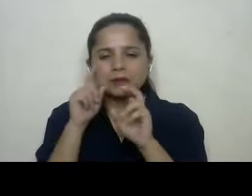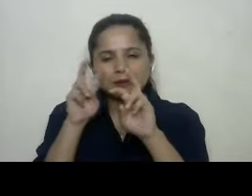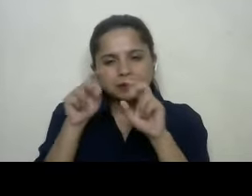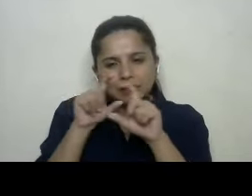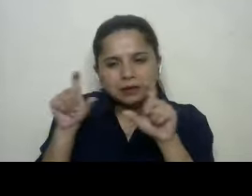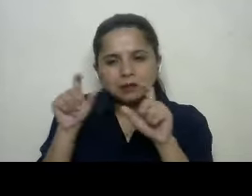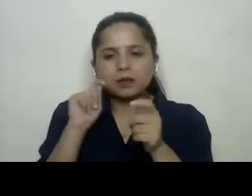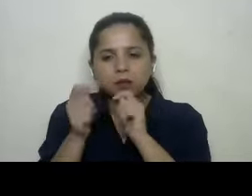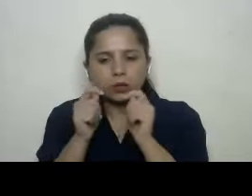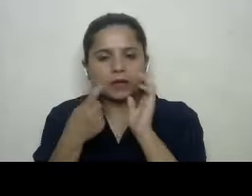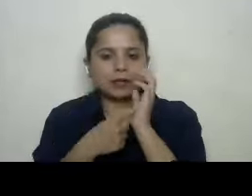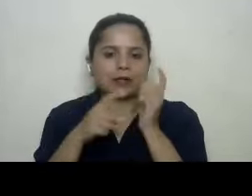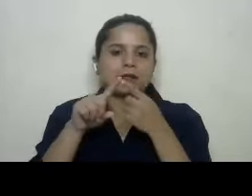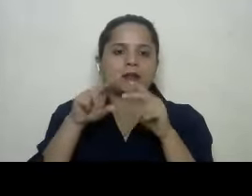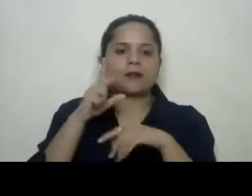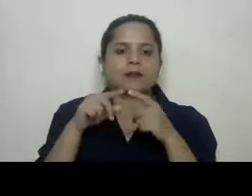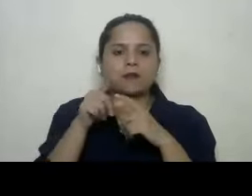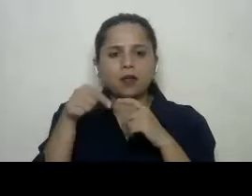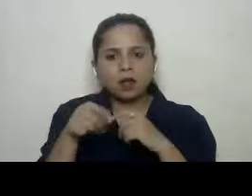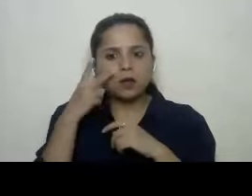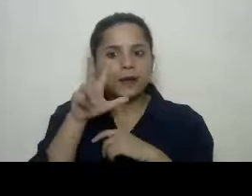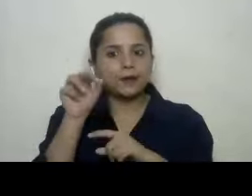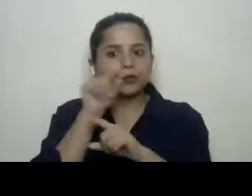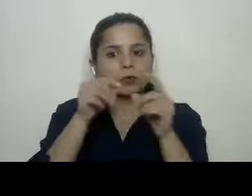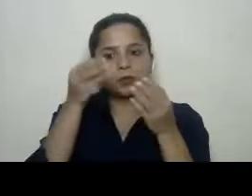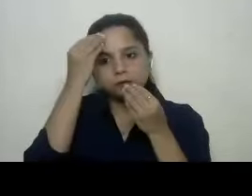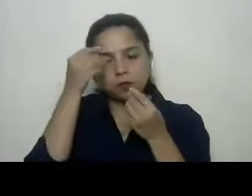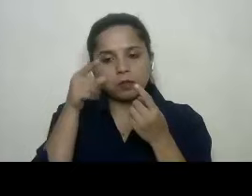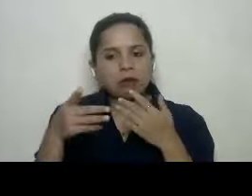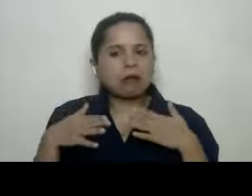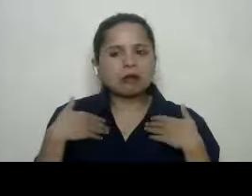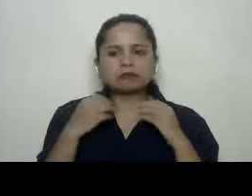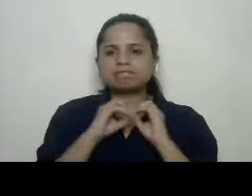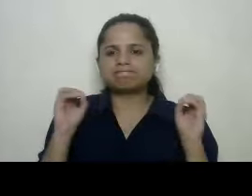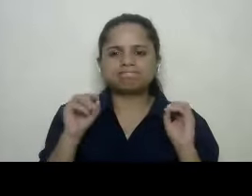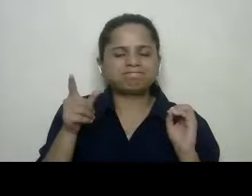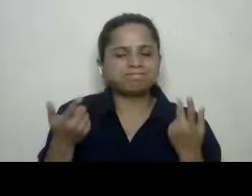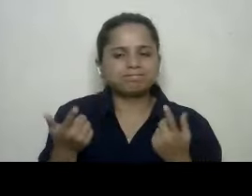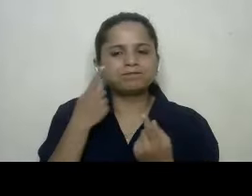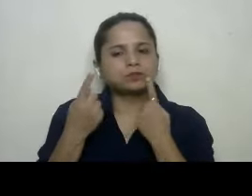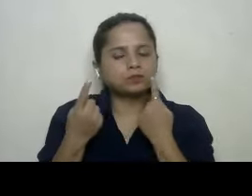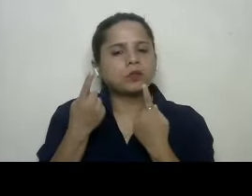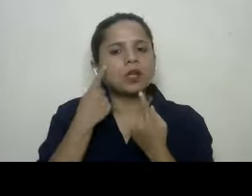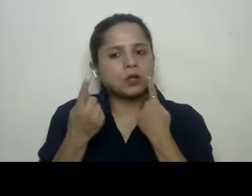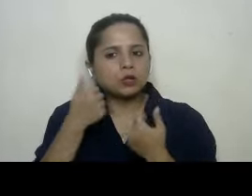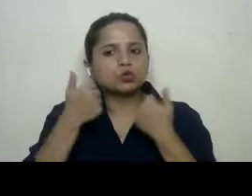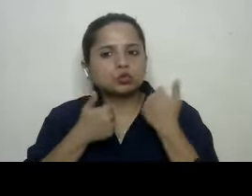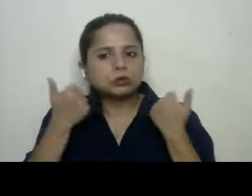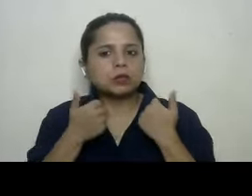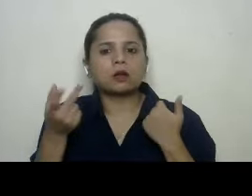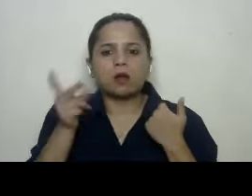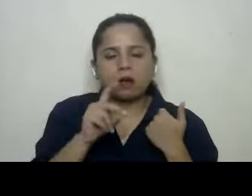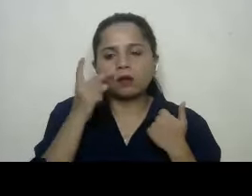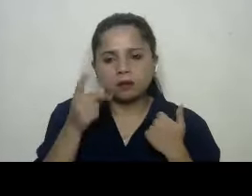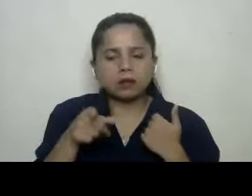you go. When you see that it gave you 80% of the information, you're not happy yet. So you test, you improve, you reiterate your